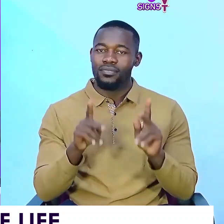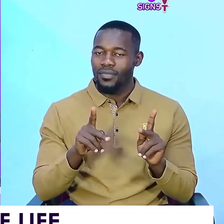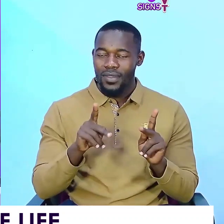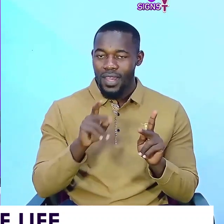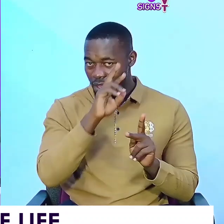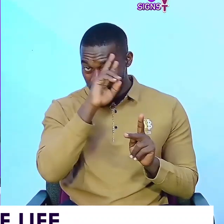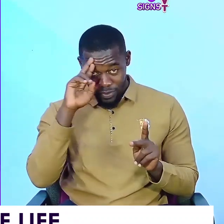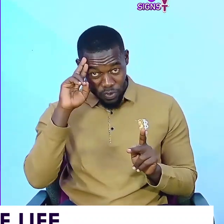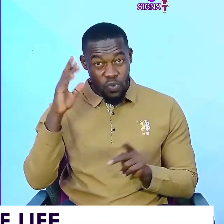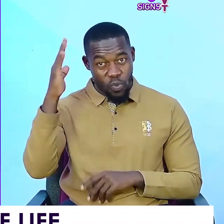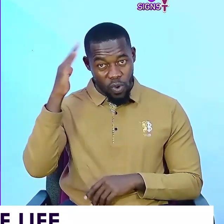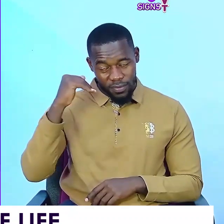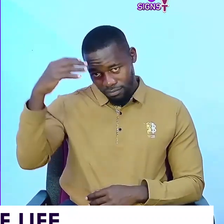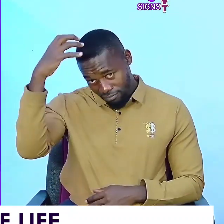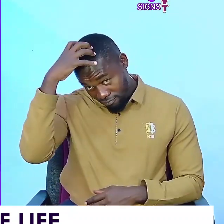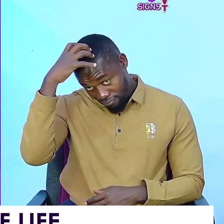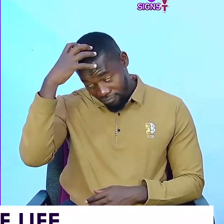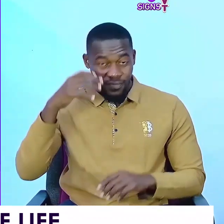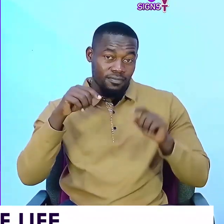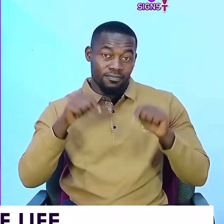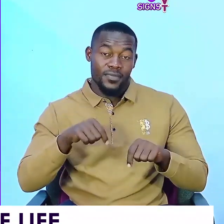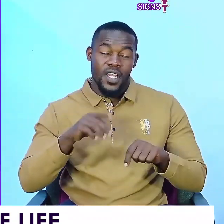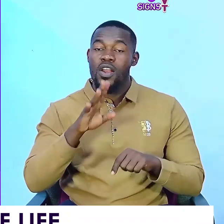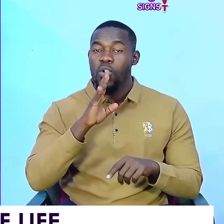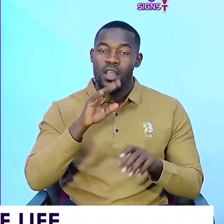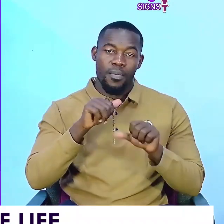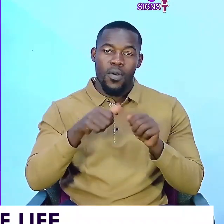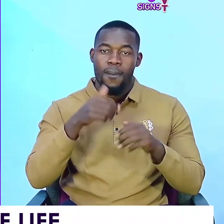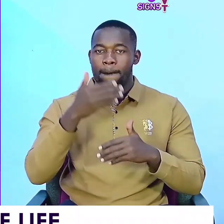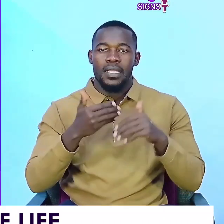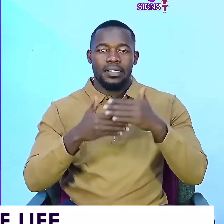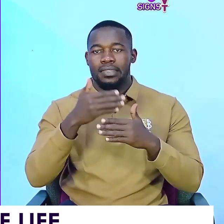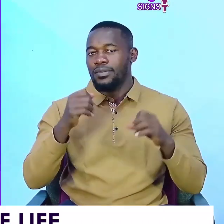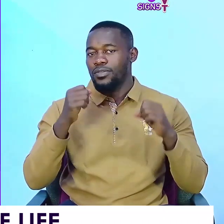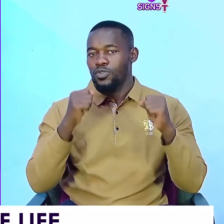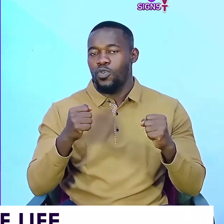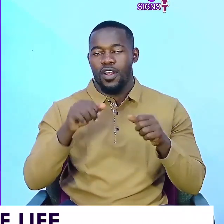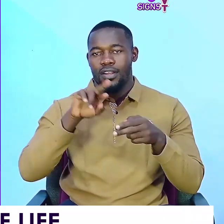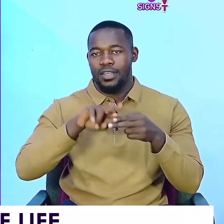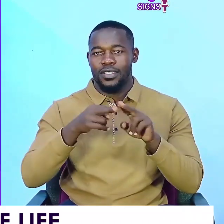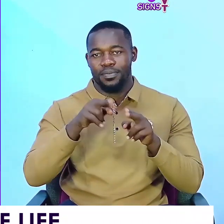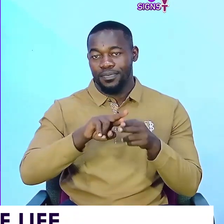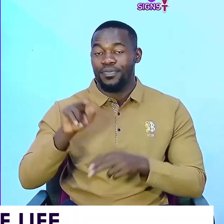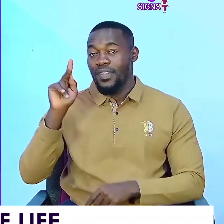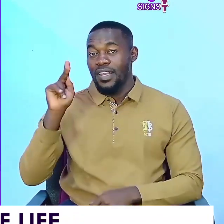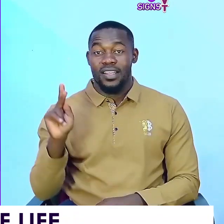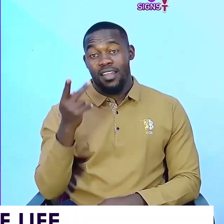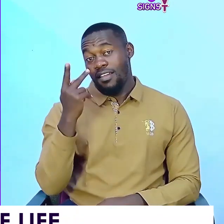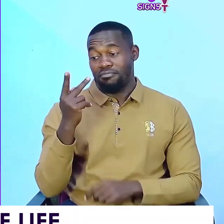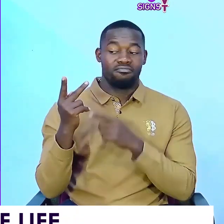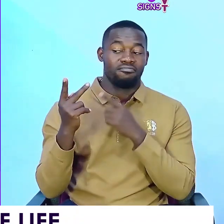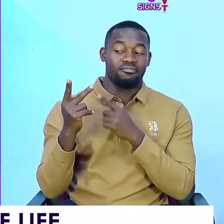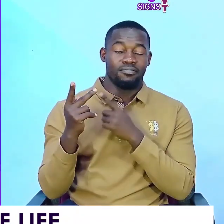why we are putting on hats today. We are talking about building sustainable relationships. Kenya, you know